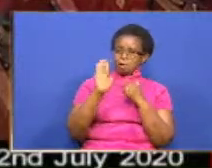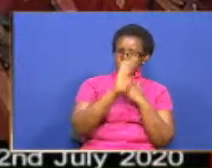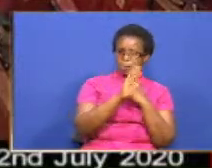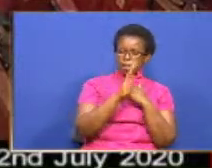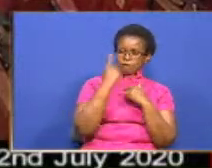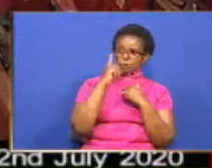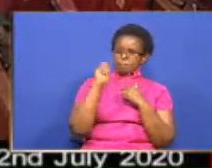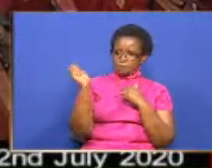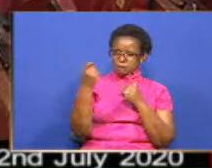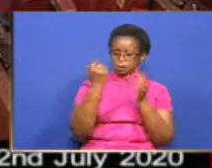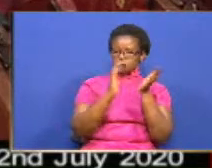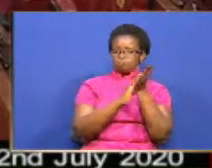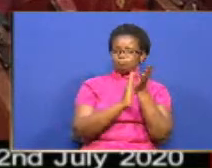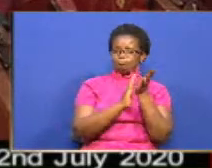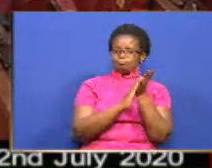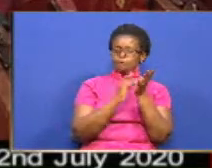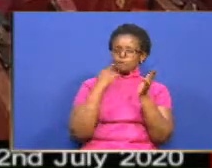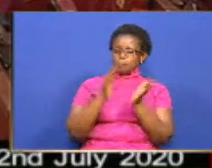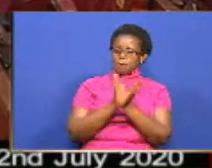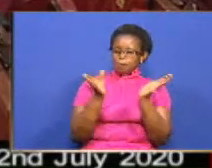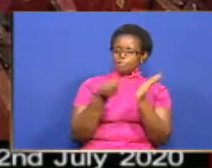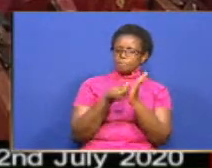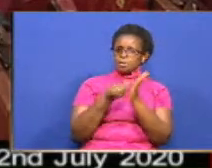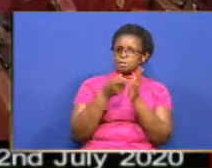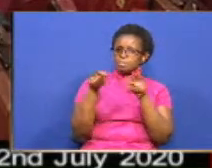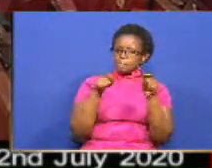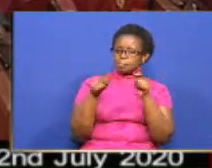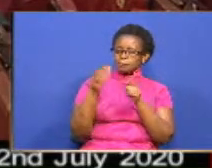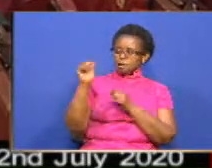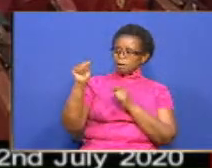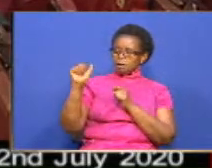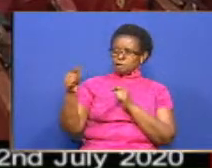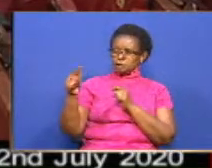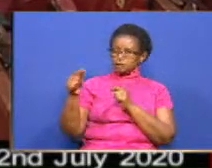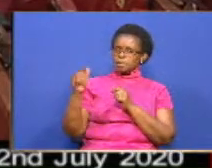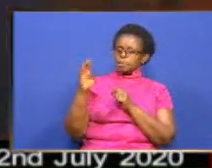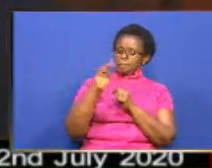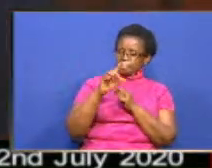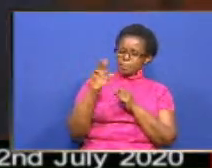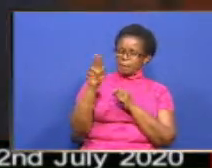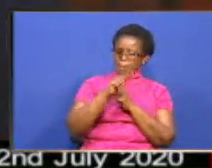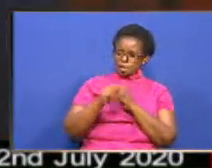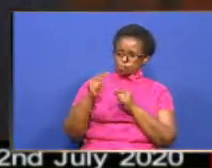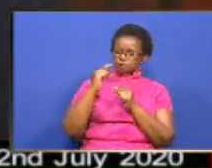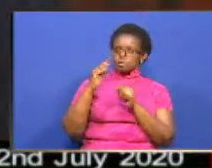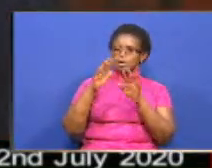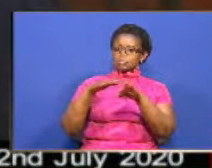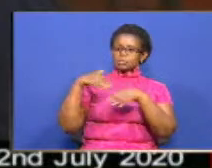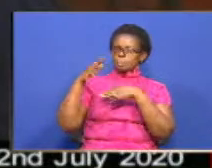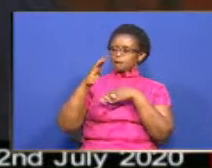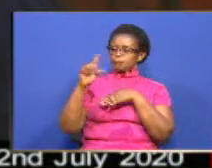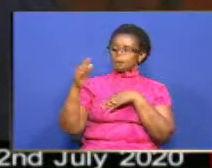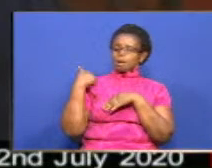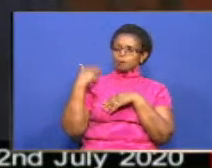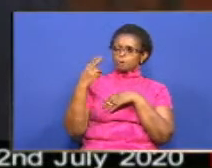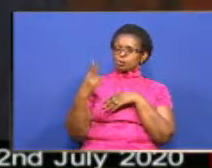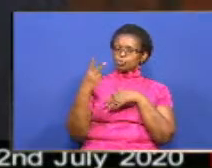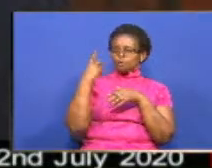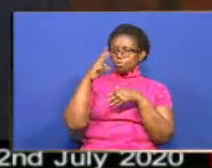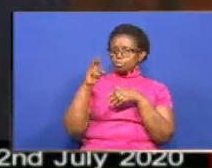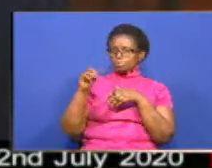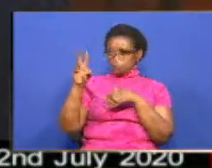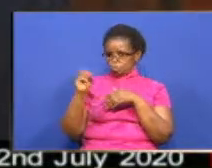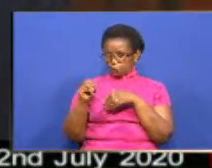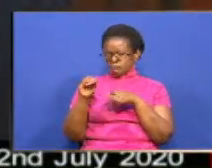President's recommendation to the Public Finance Management Act, Bill, National Assembly Bill number 2 of 2020, and